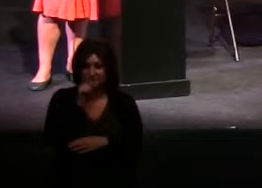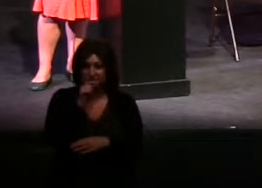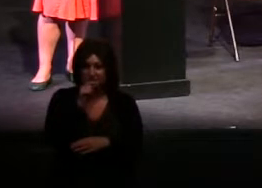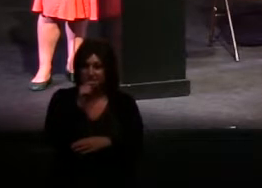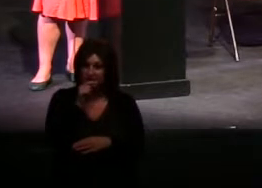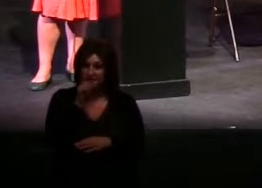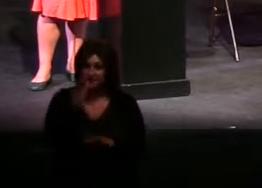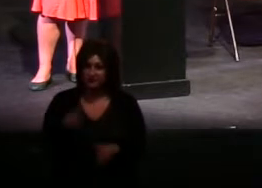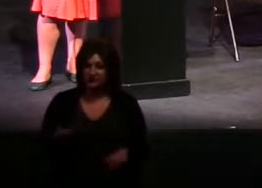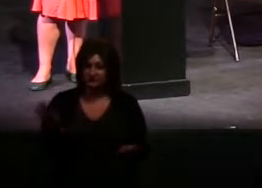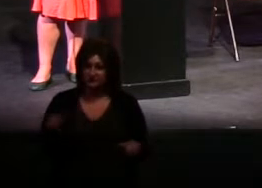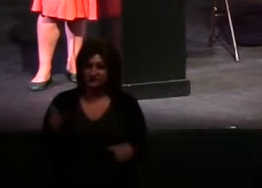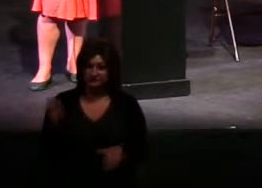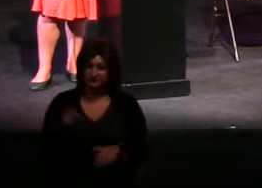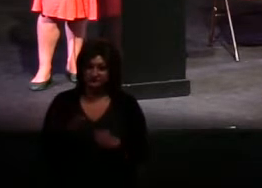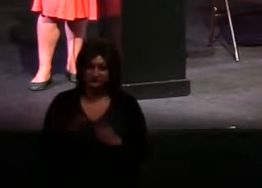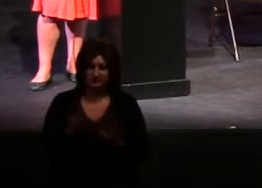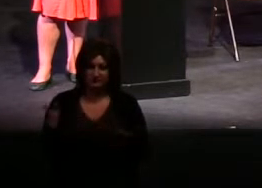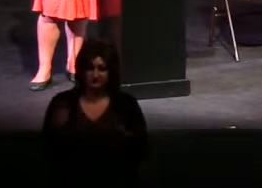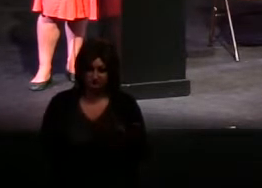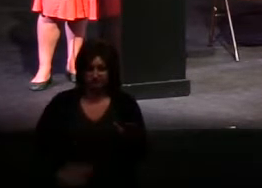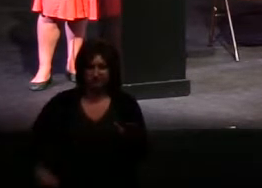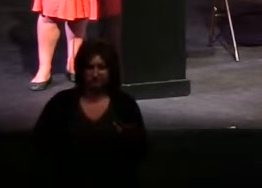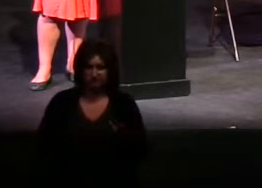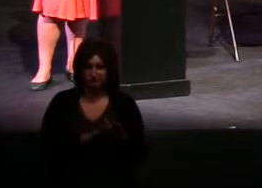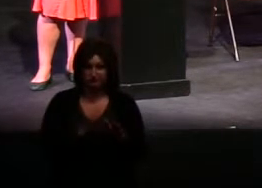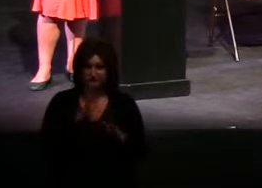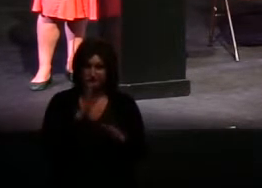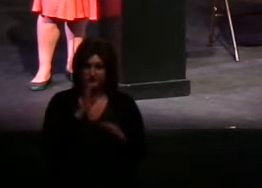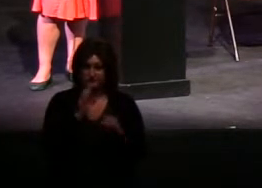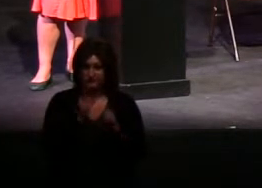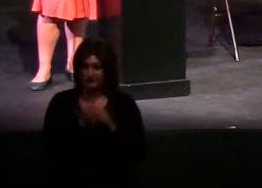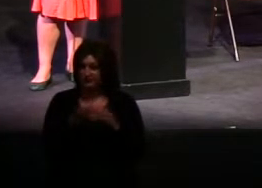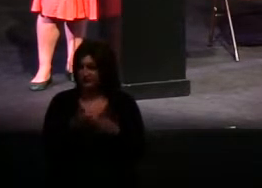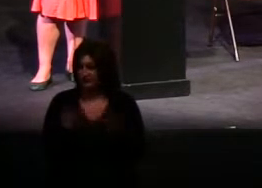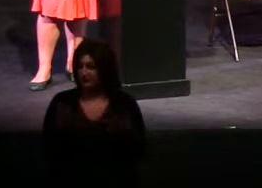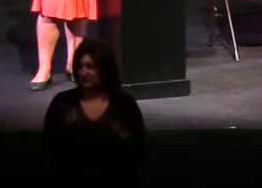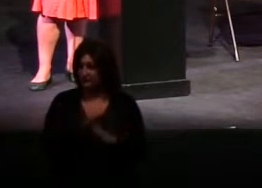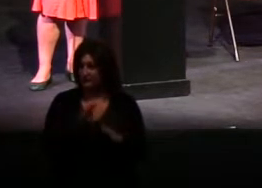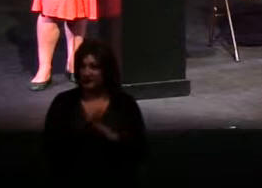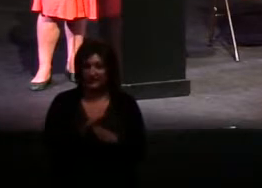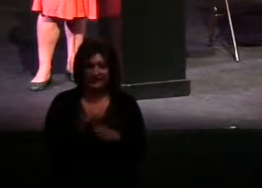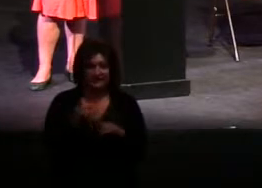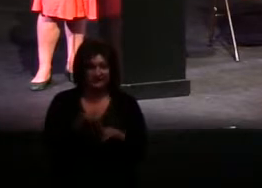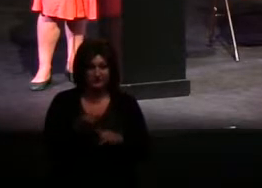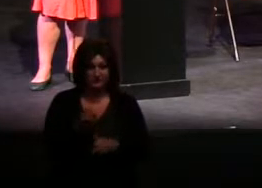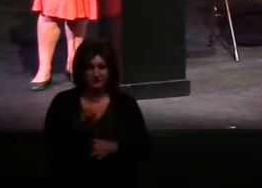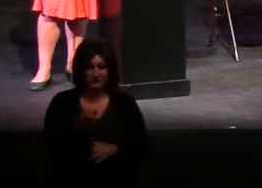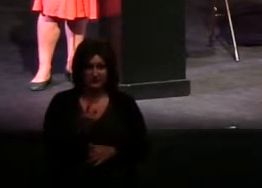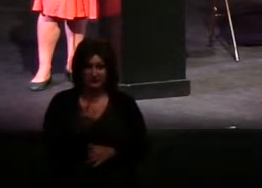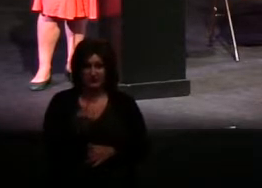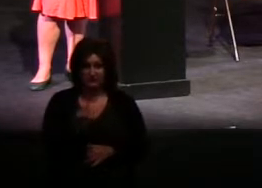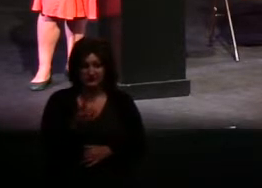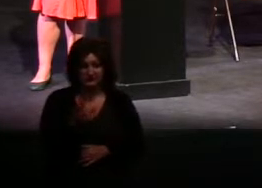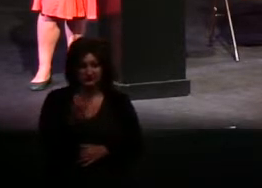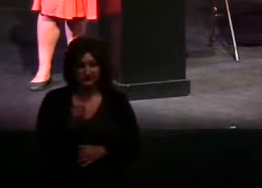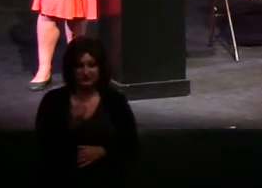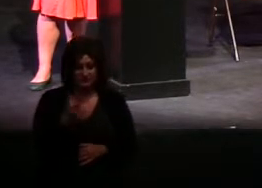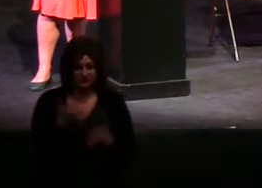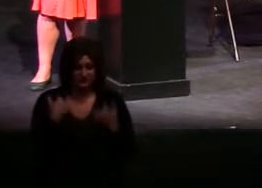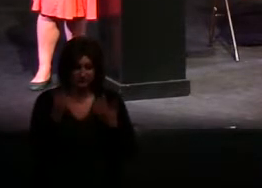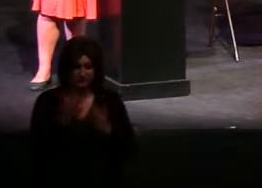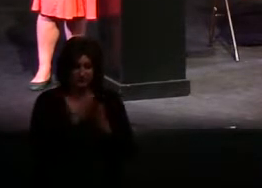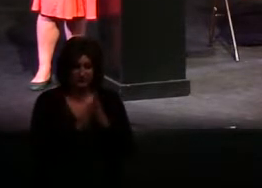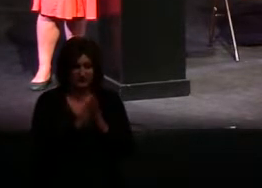scales, returns public space to public use, till syllables unlink, till